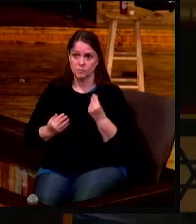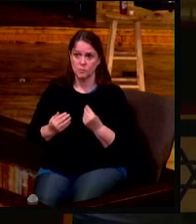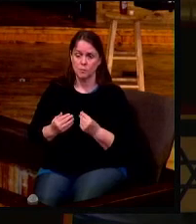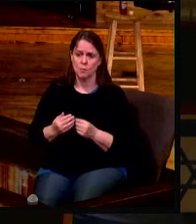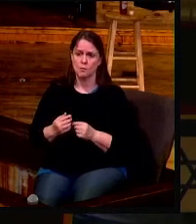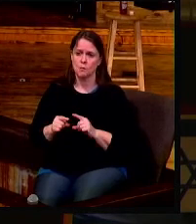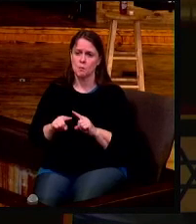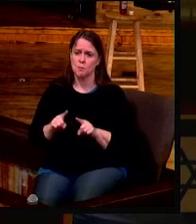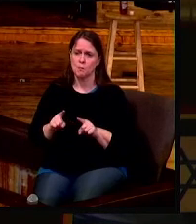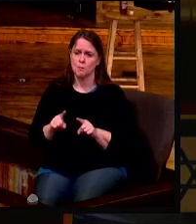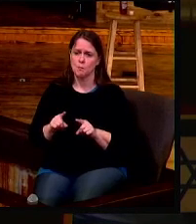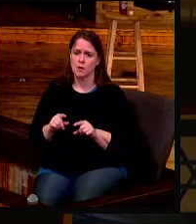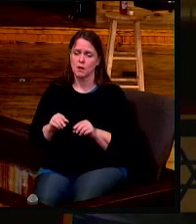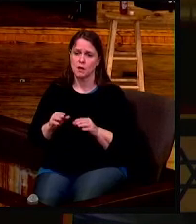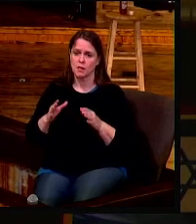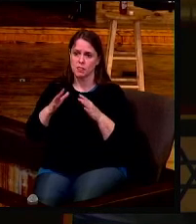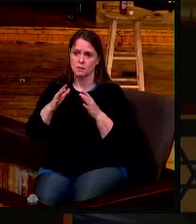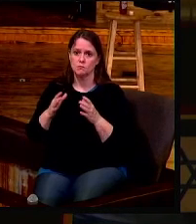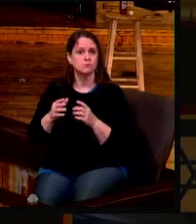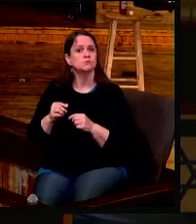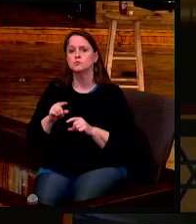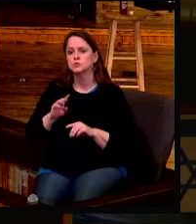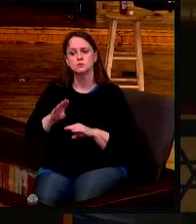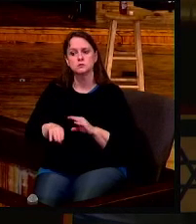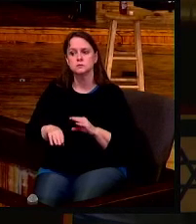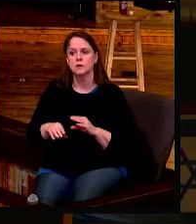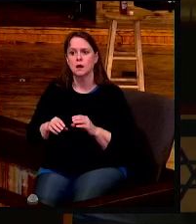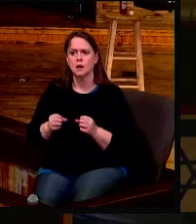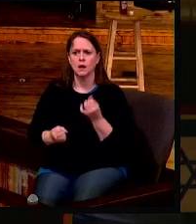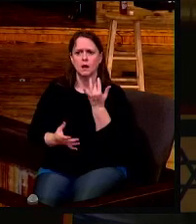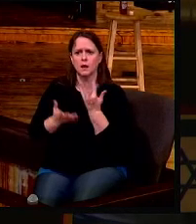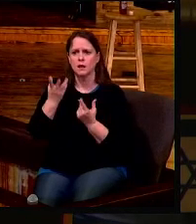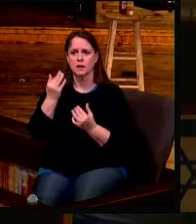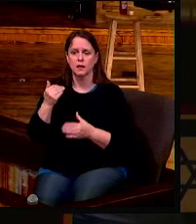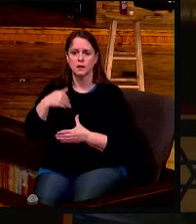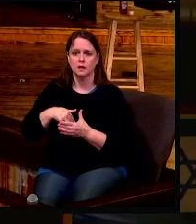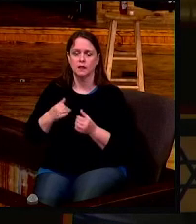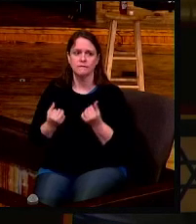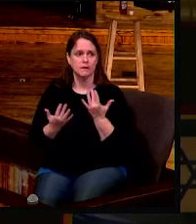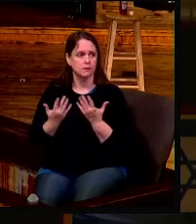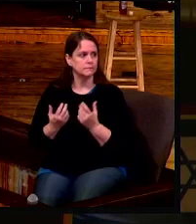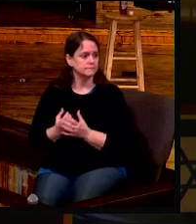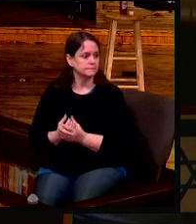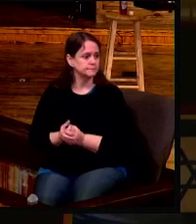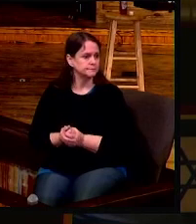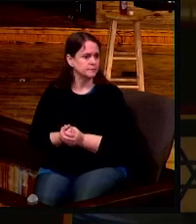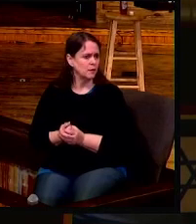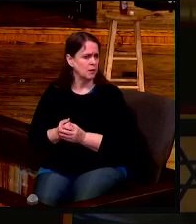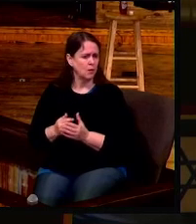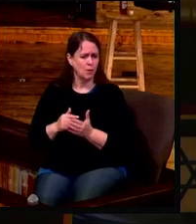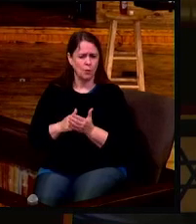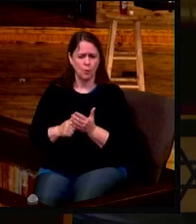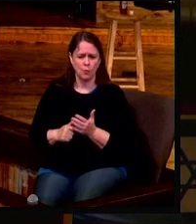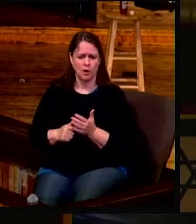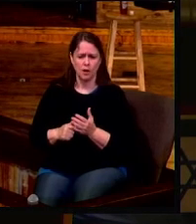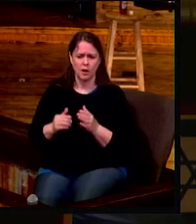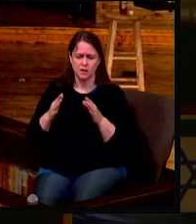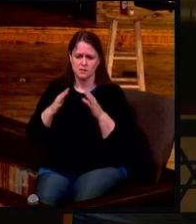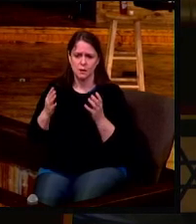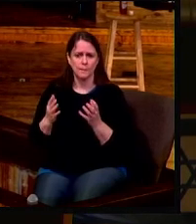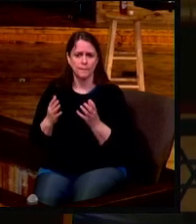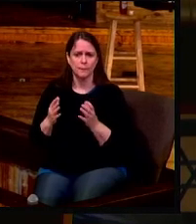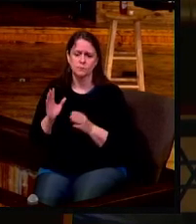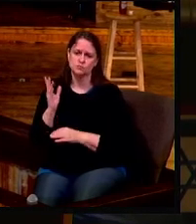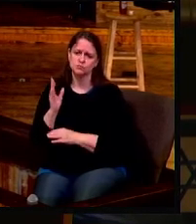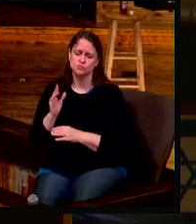Then Moses said, I will now turn aside and see this great sight, why the bush does not burn. But when God